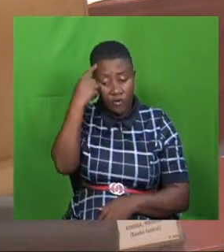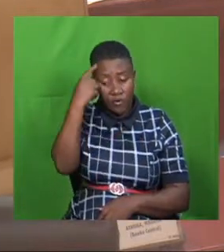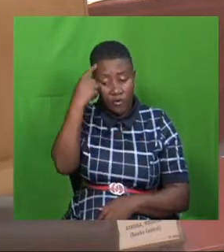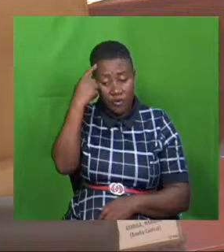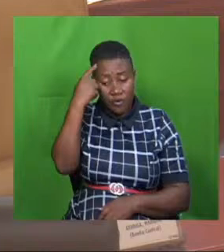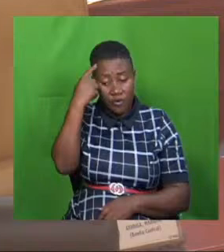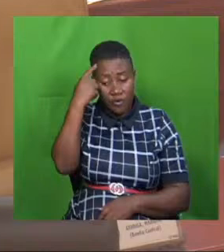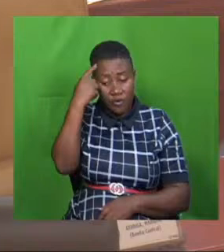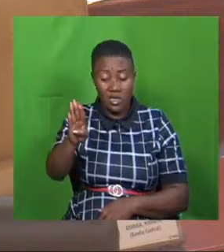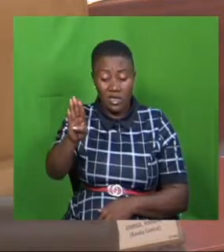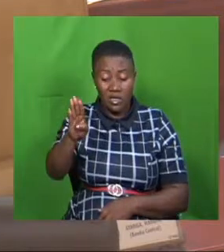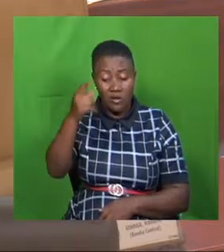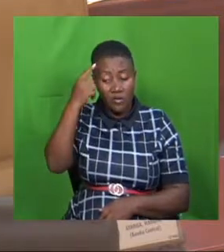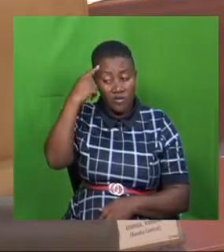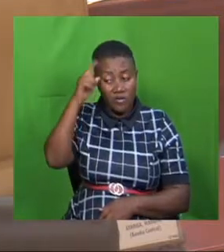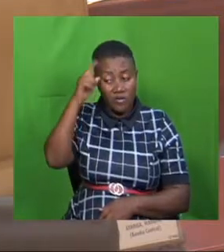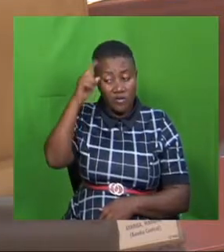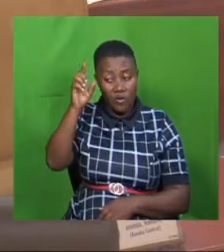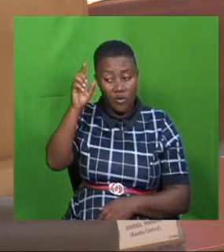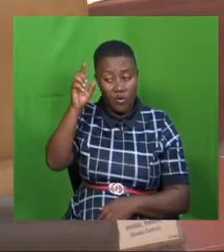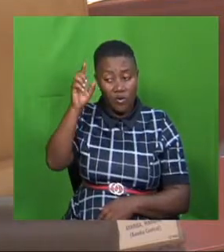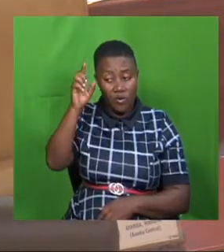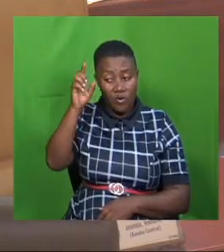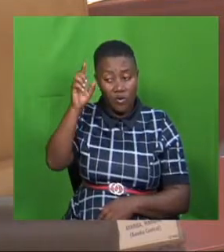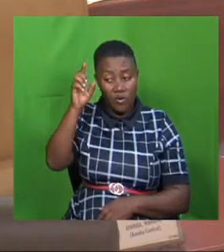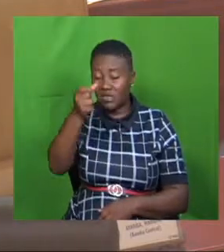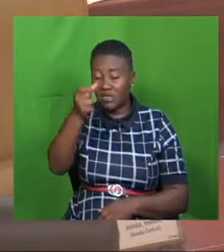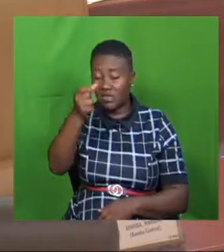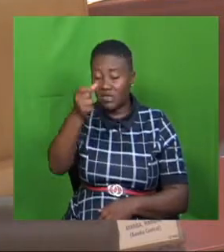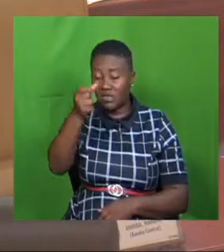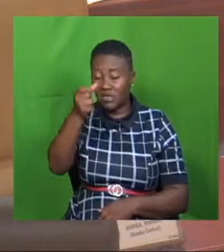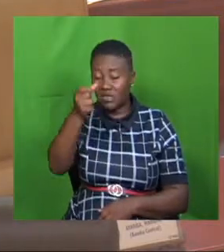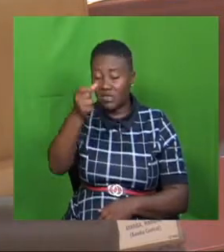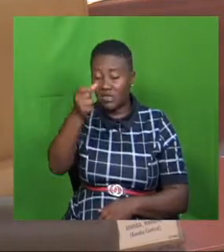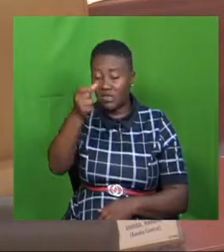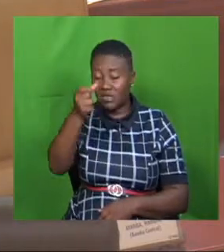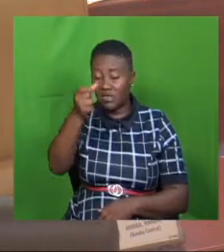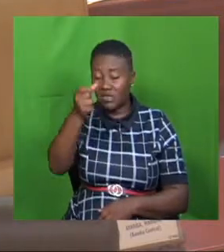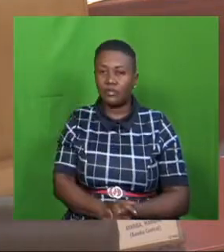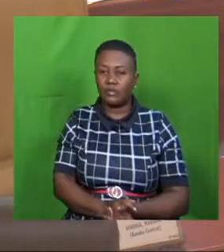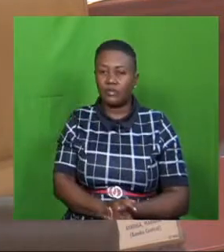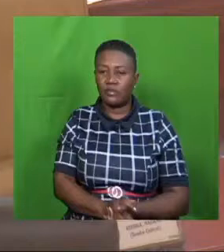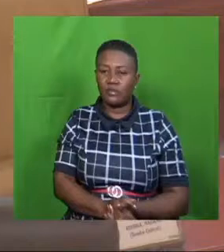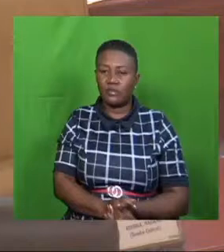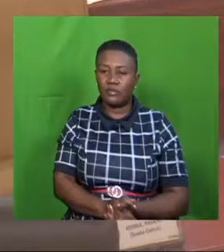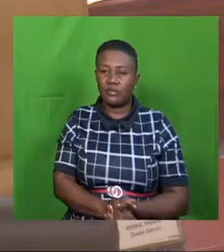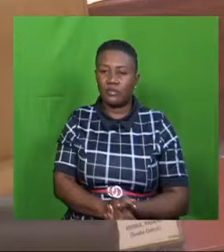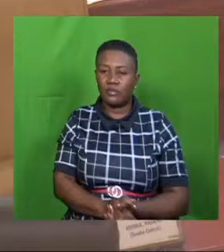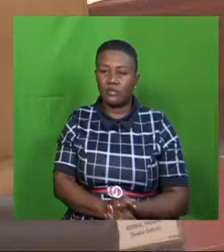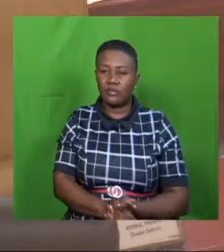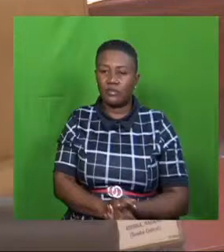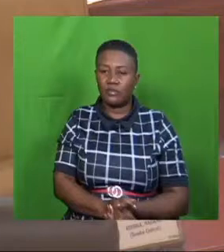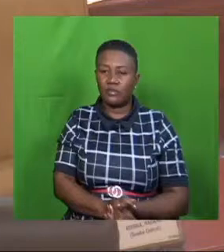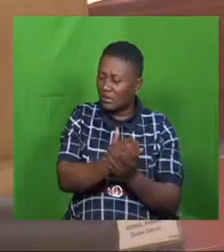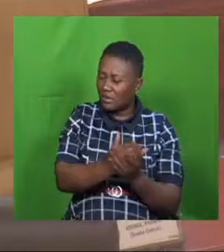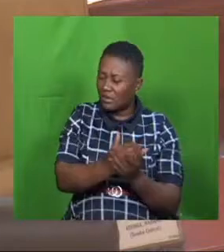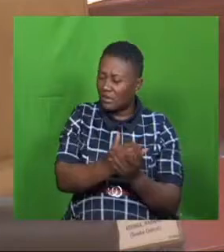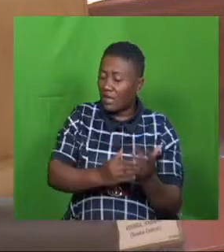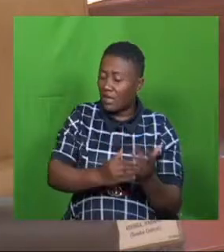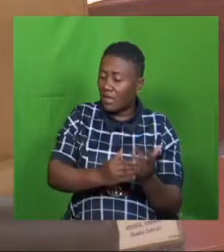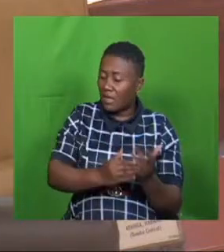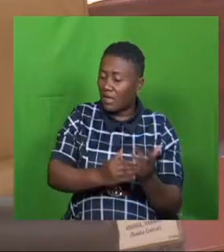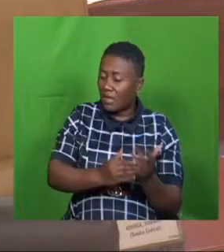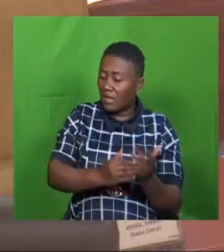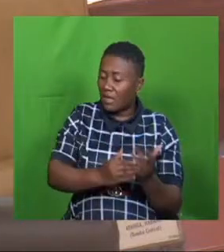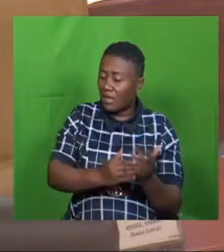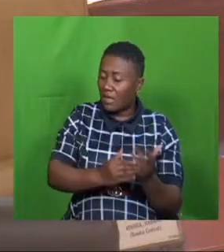Southern Africa through the Ghana Infrastructure and Investment Fund. Mr. Speaker, we were told that some of the projects that the Ghana